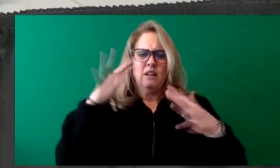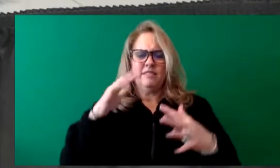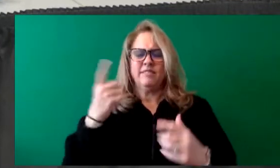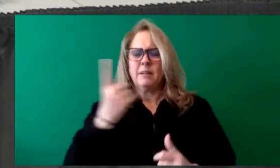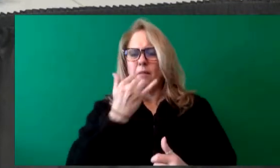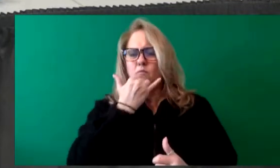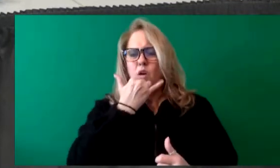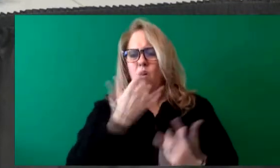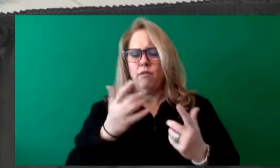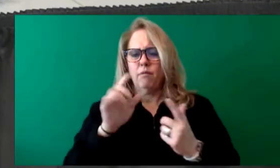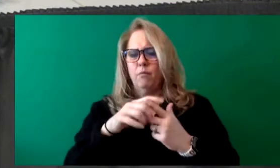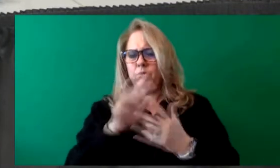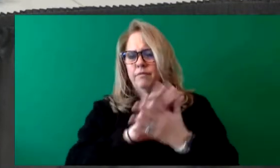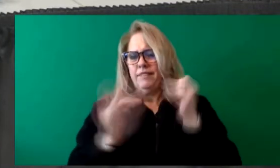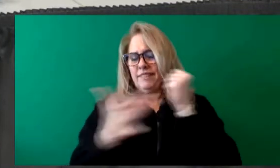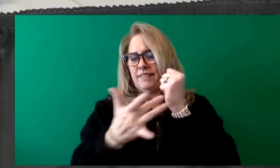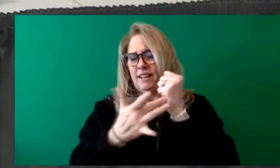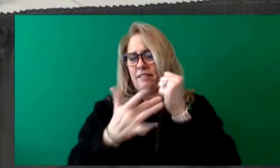health. Public health. Public health.